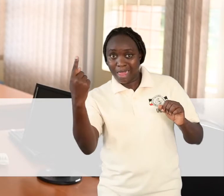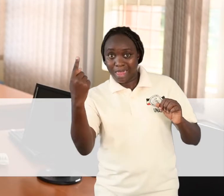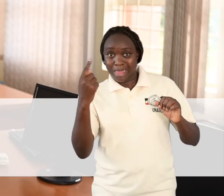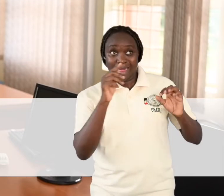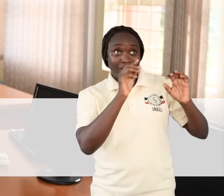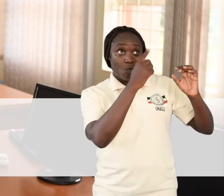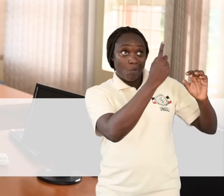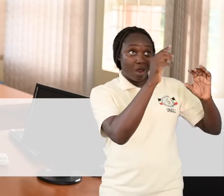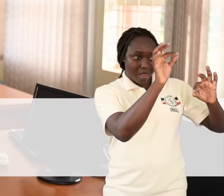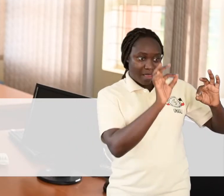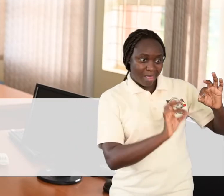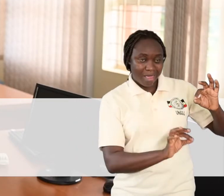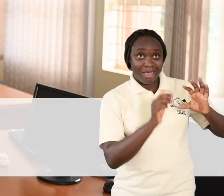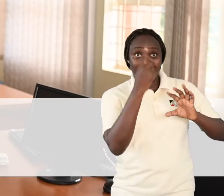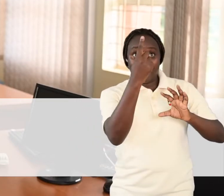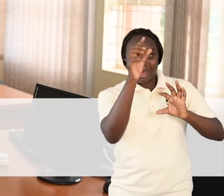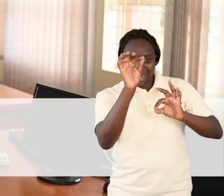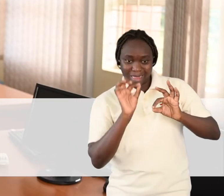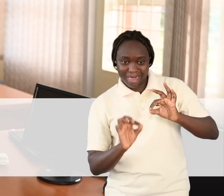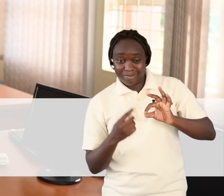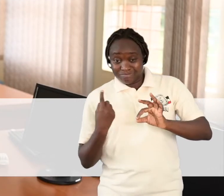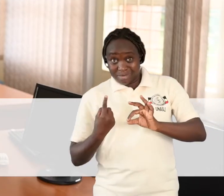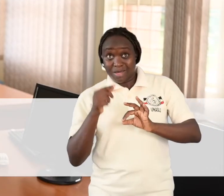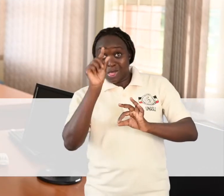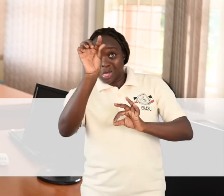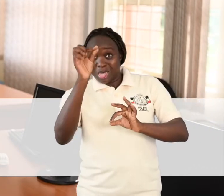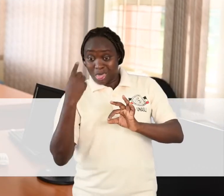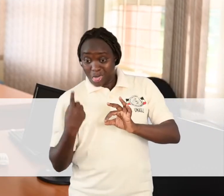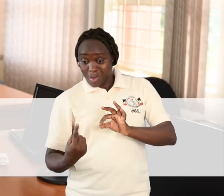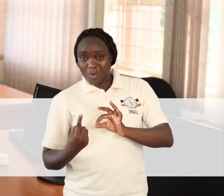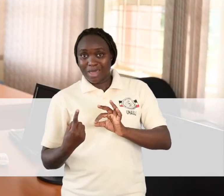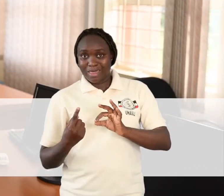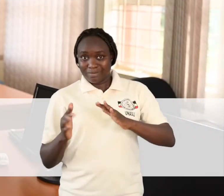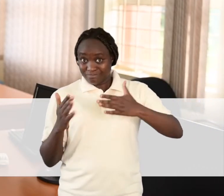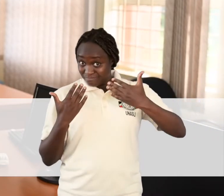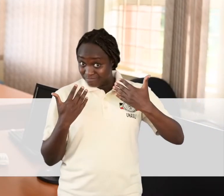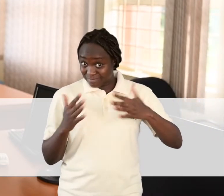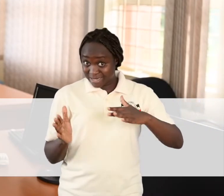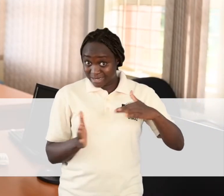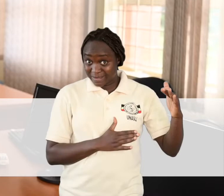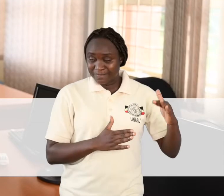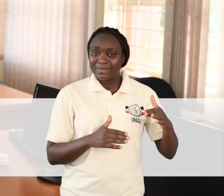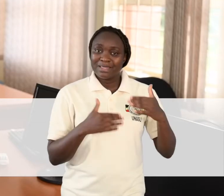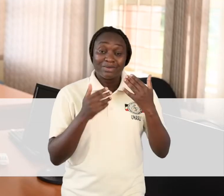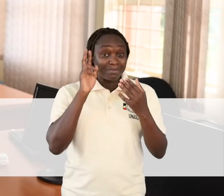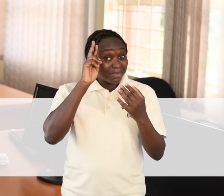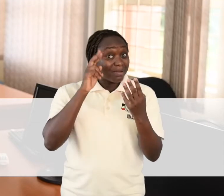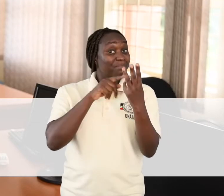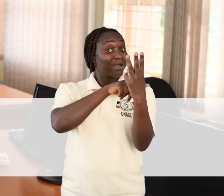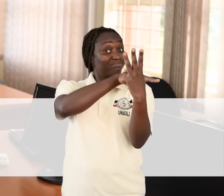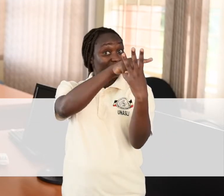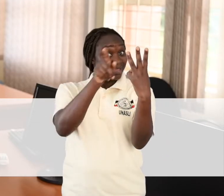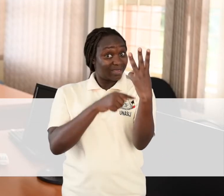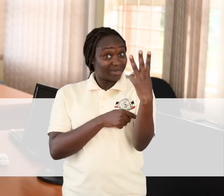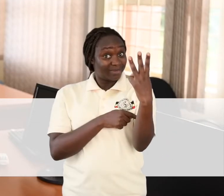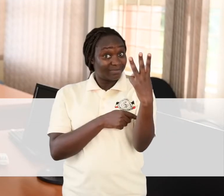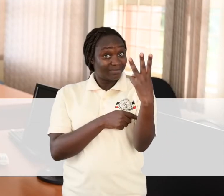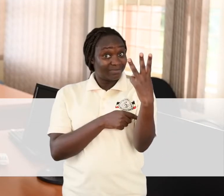all those elements, as single objects, okay, we can now start pairing them